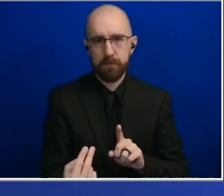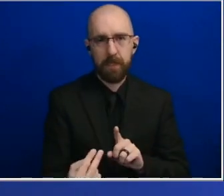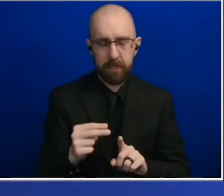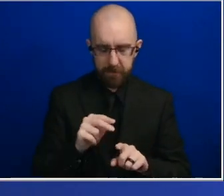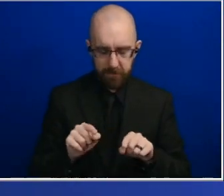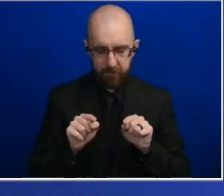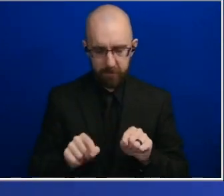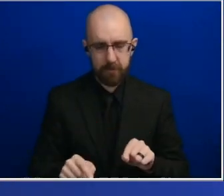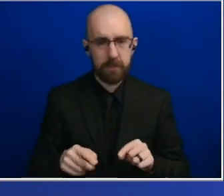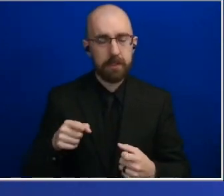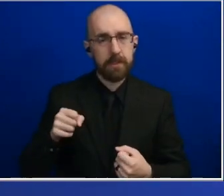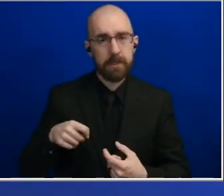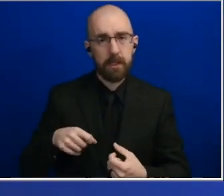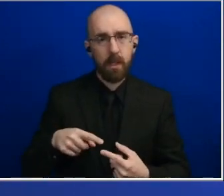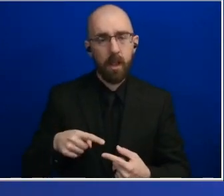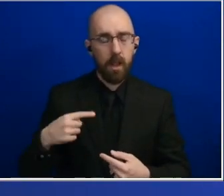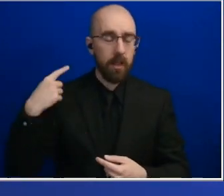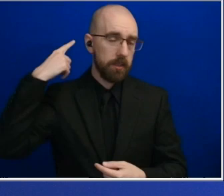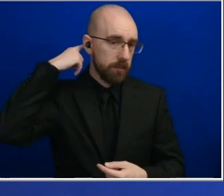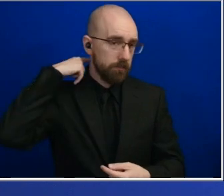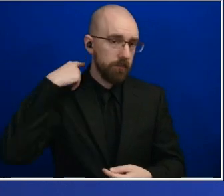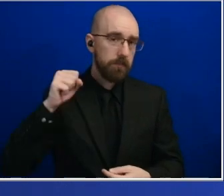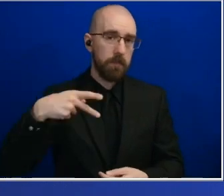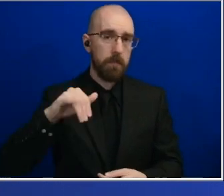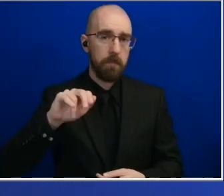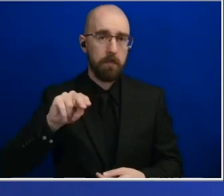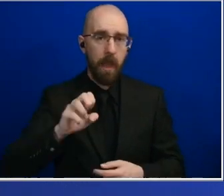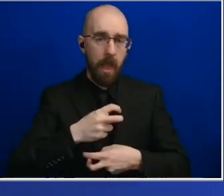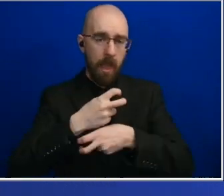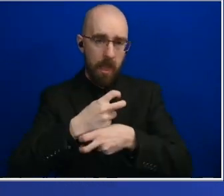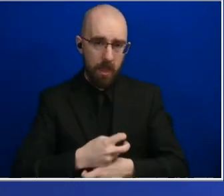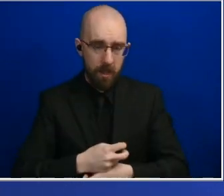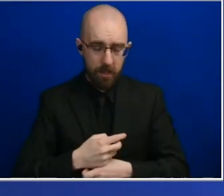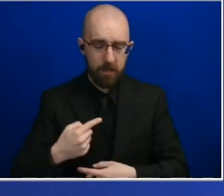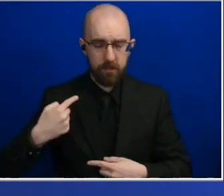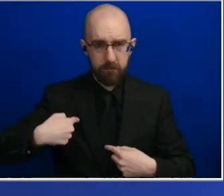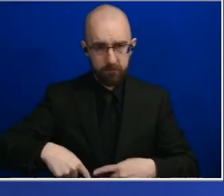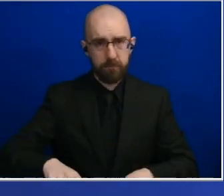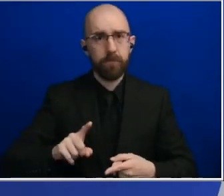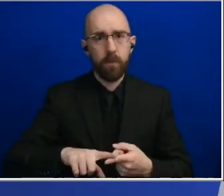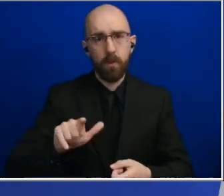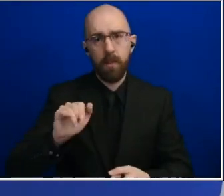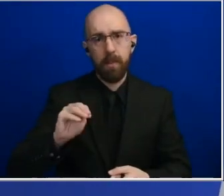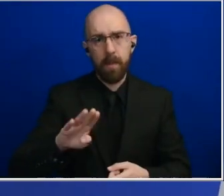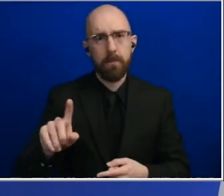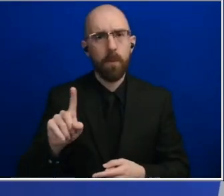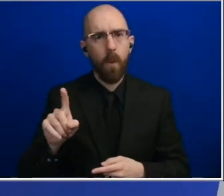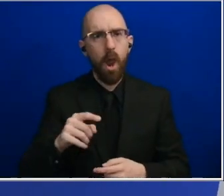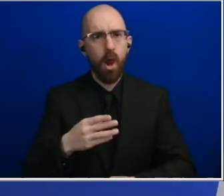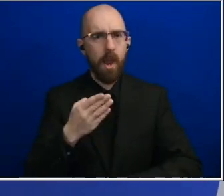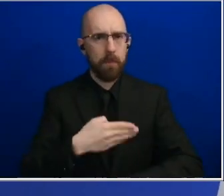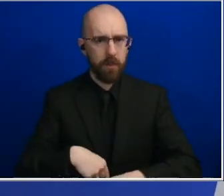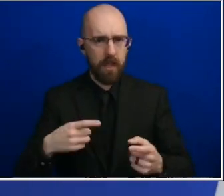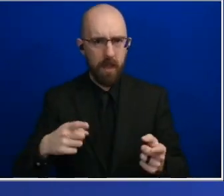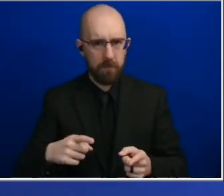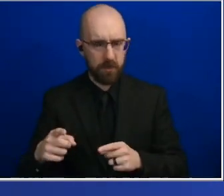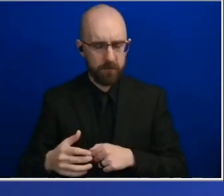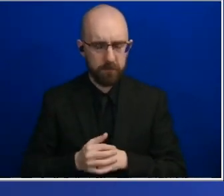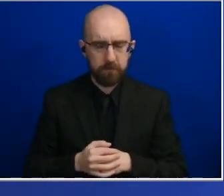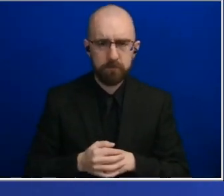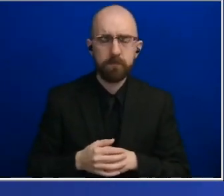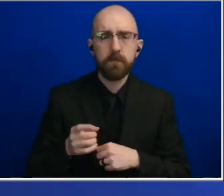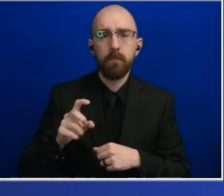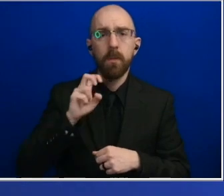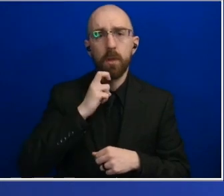down the spinal cord, then to your amputated limb. And once again, the nerves are in this loop trying